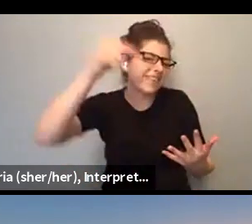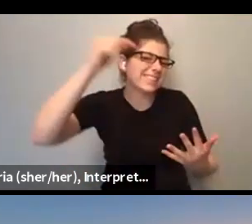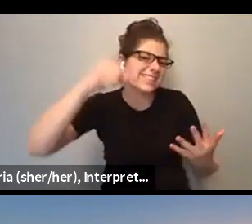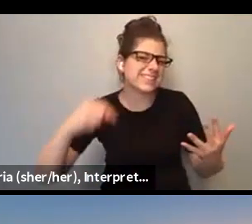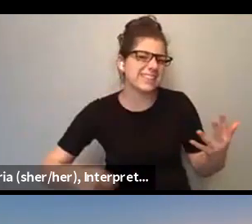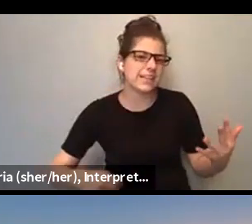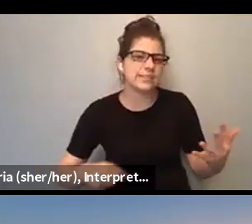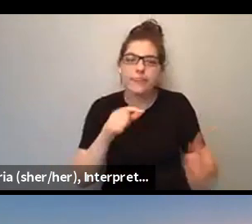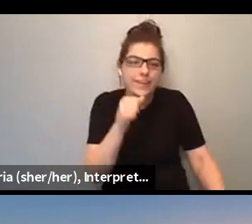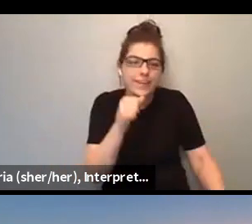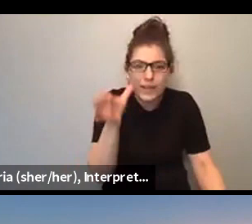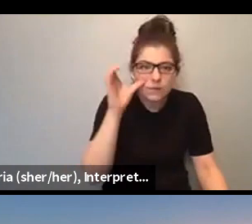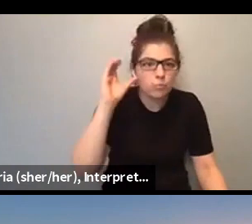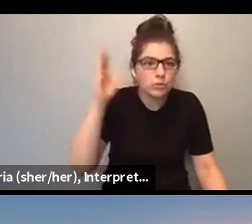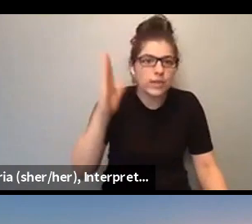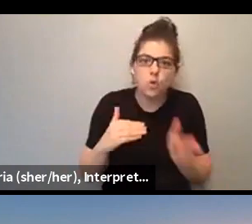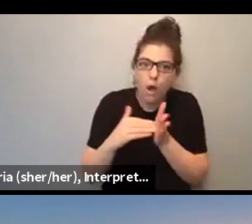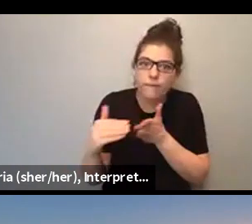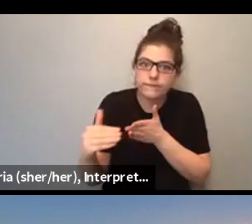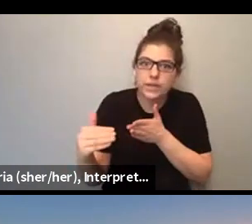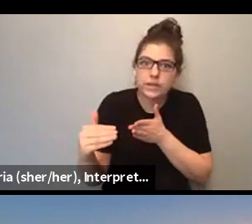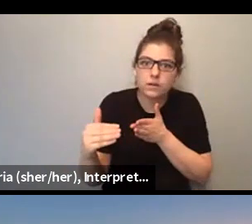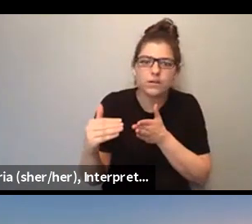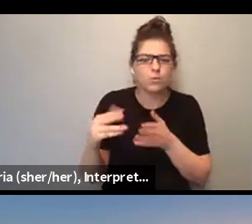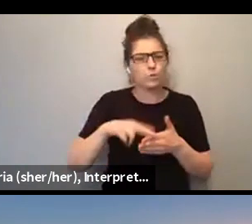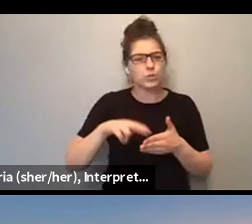And what's the outcome of that?